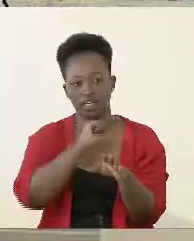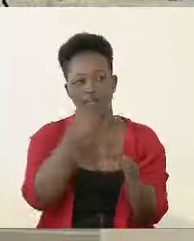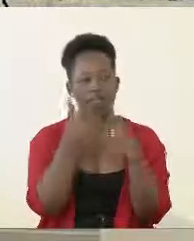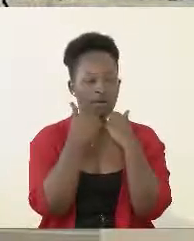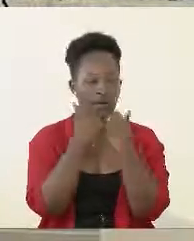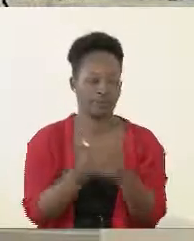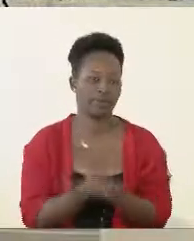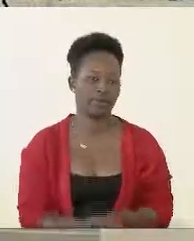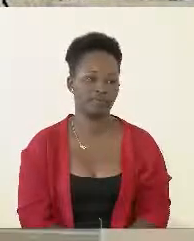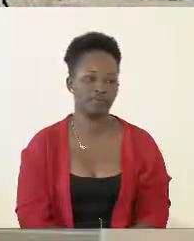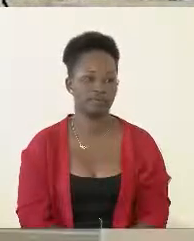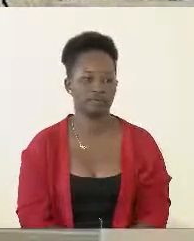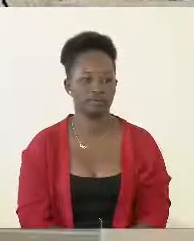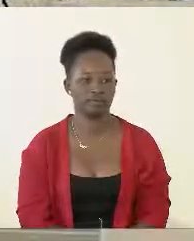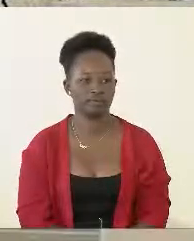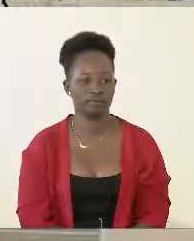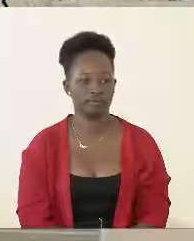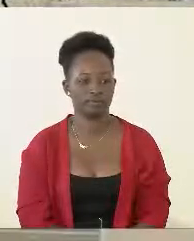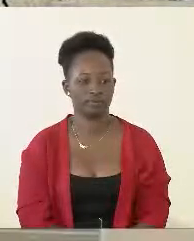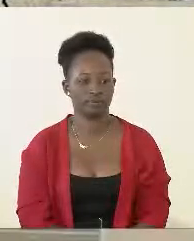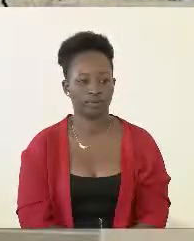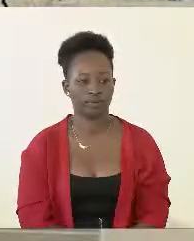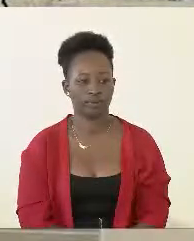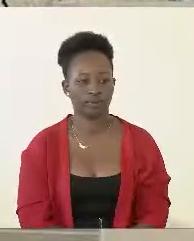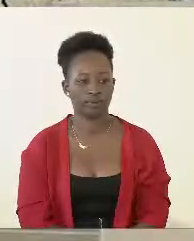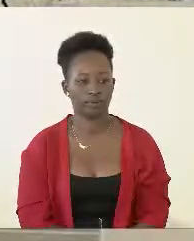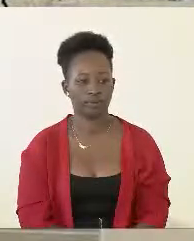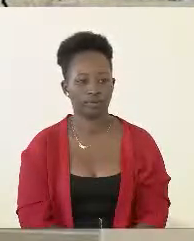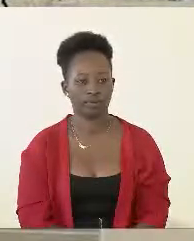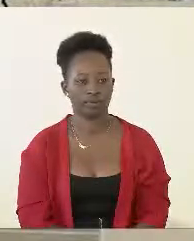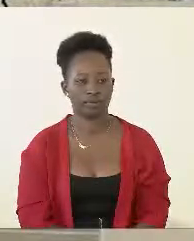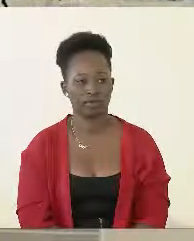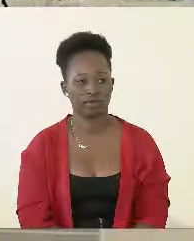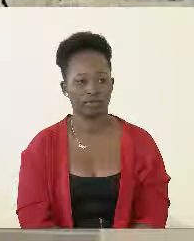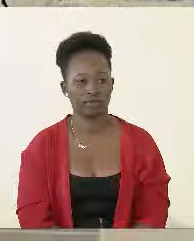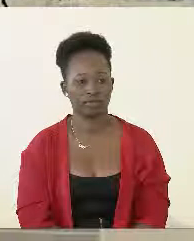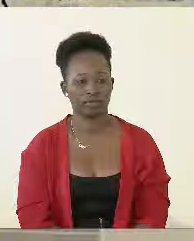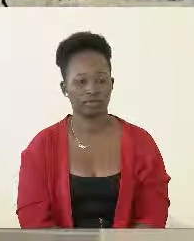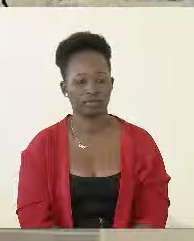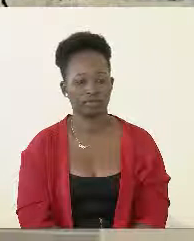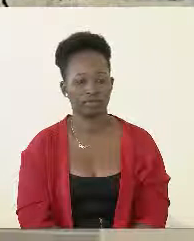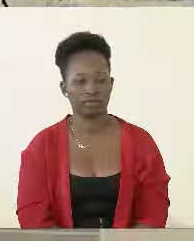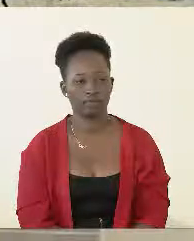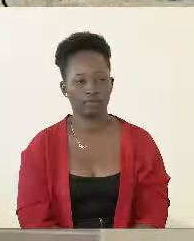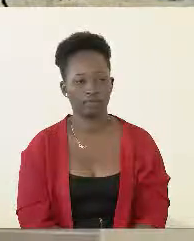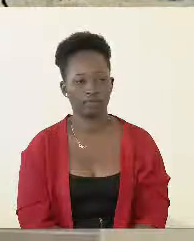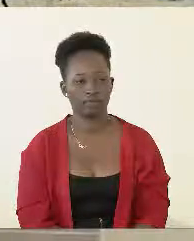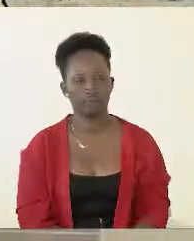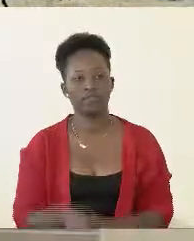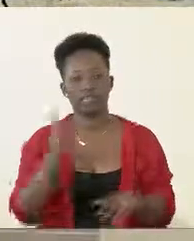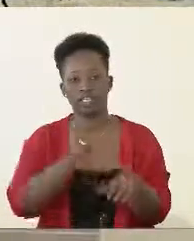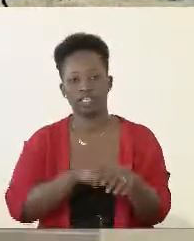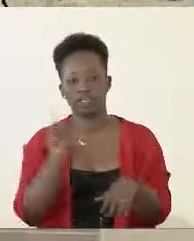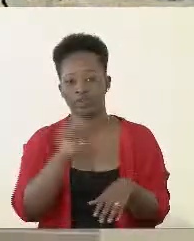the indicators of a declining business, like reduction in the profit generated by the business. Then we can talk about